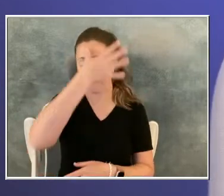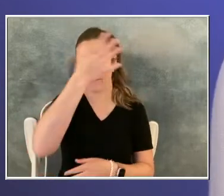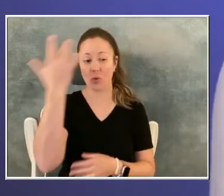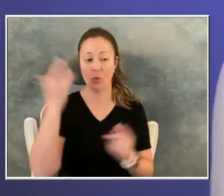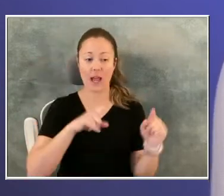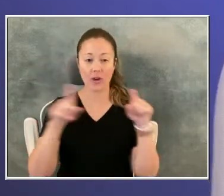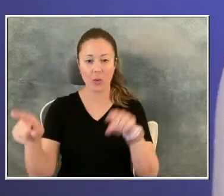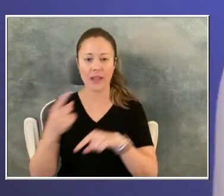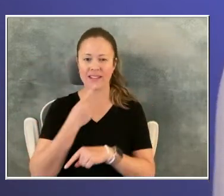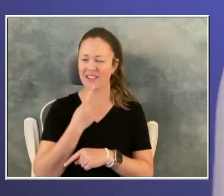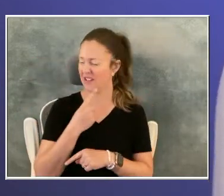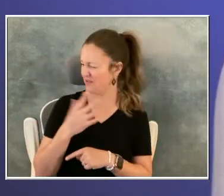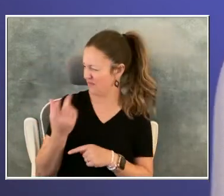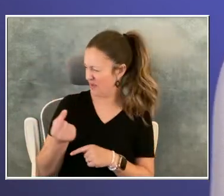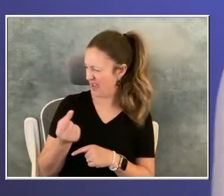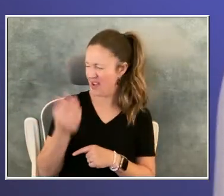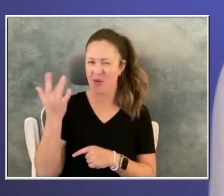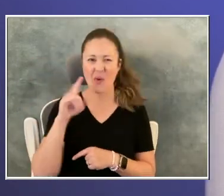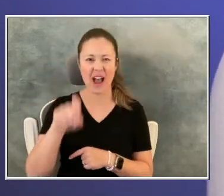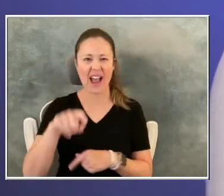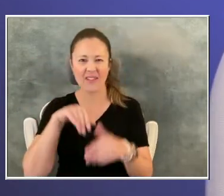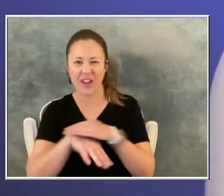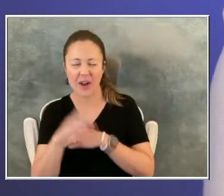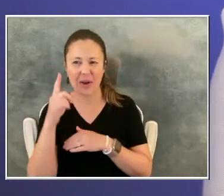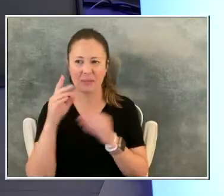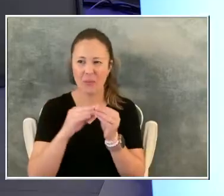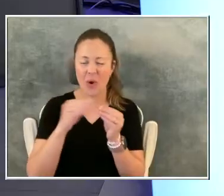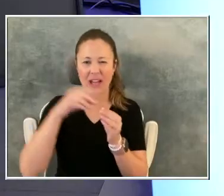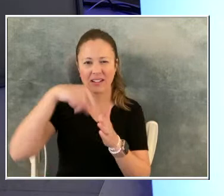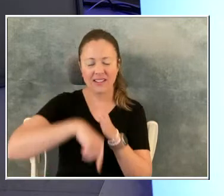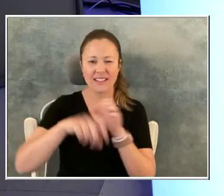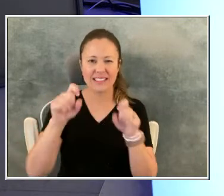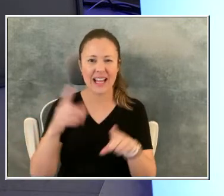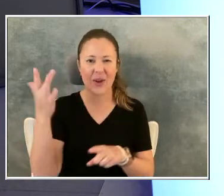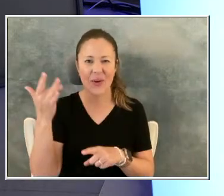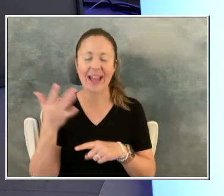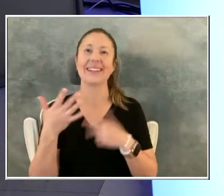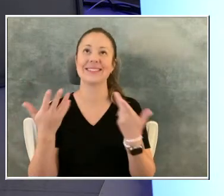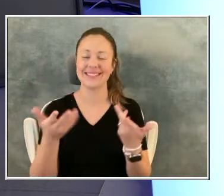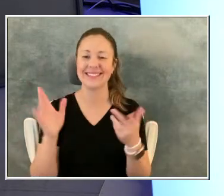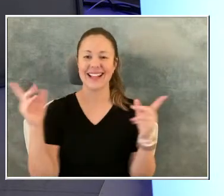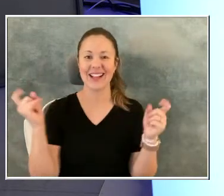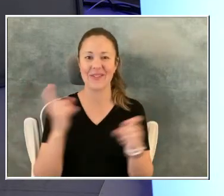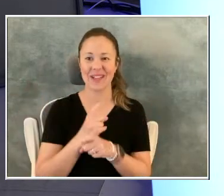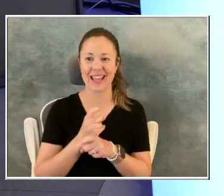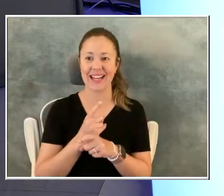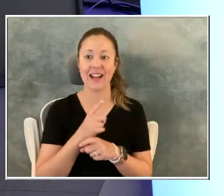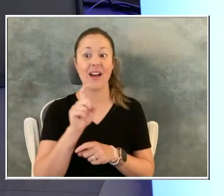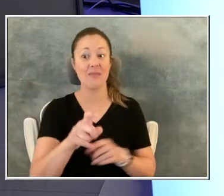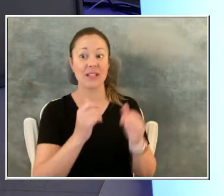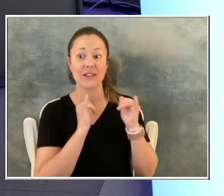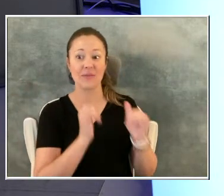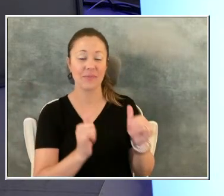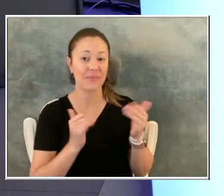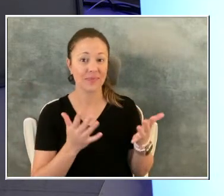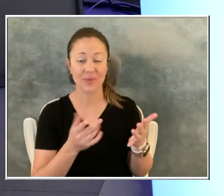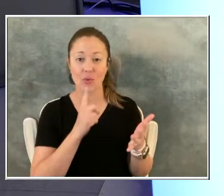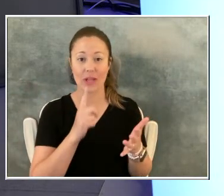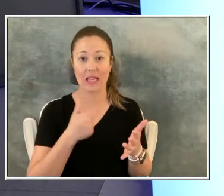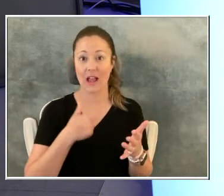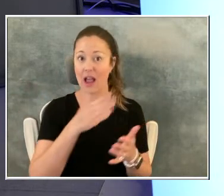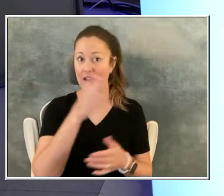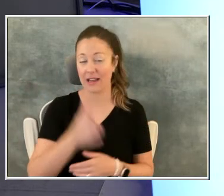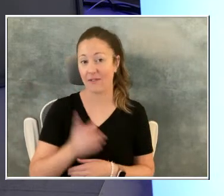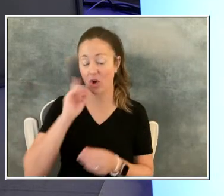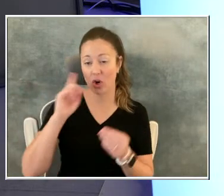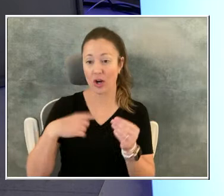did you have? Why do you have to go in for extra testing? And it's a complicated thing. Well, you must have been like me, because I really hadn't heard about breast density